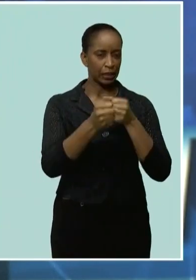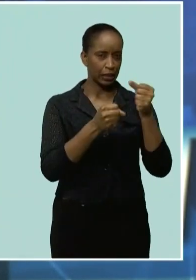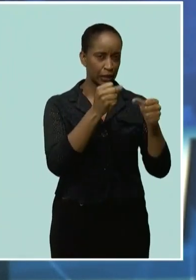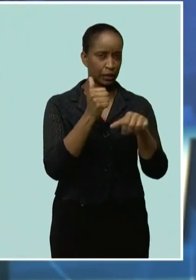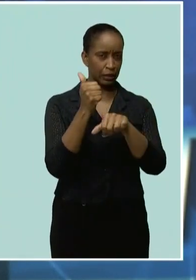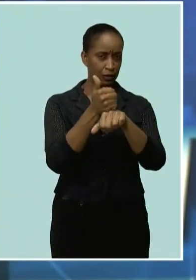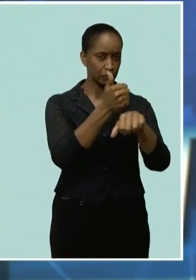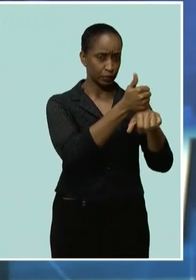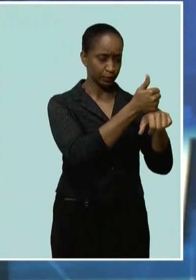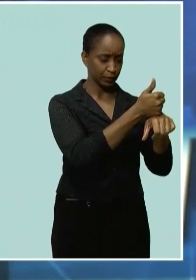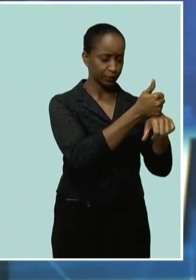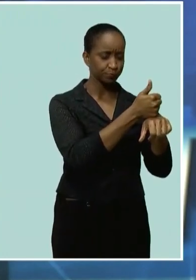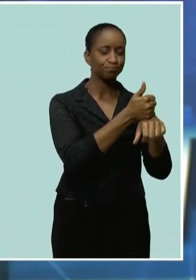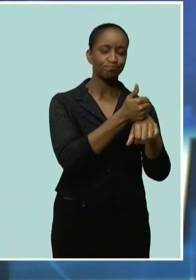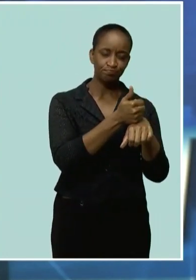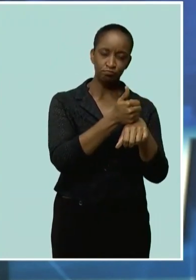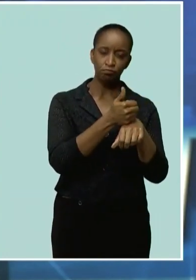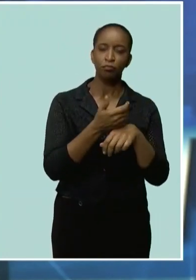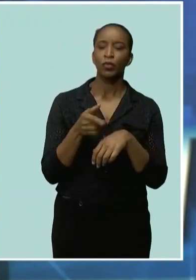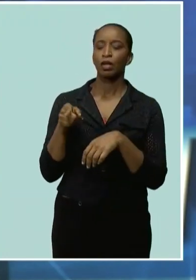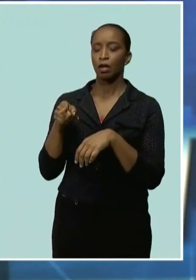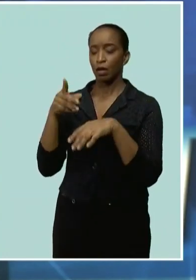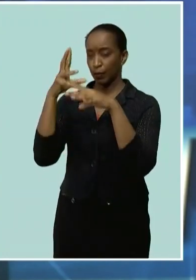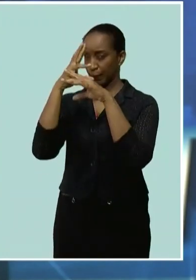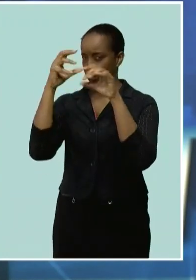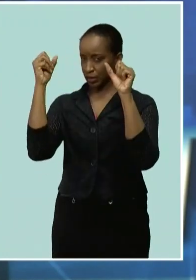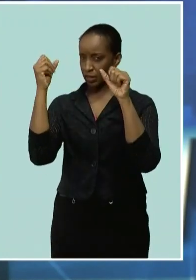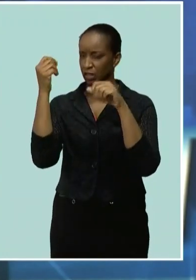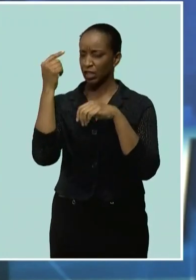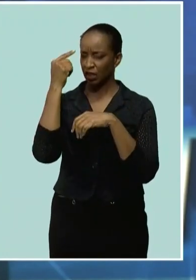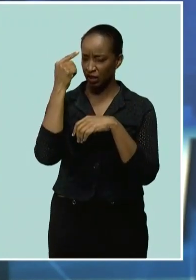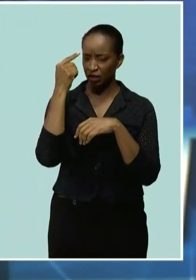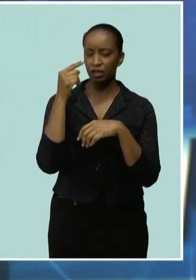Lovell believes the process could have been better executed.